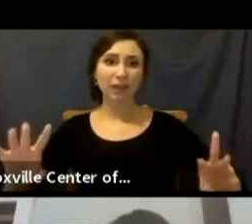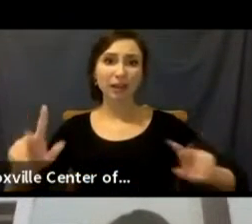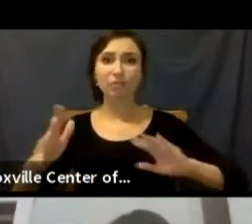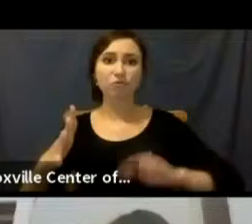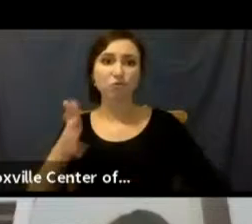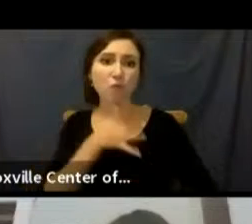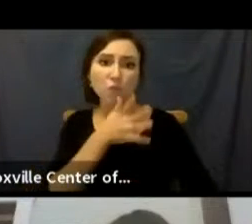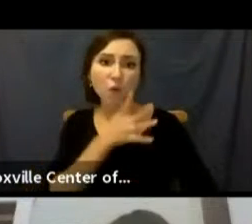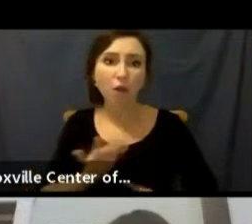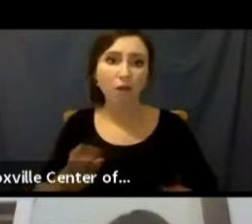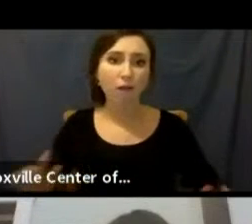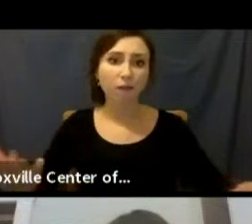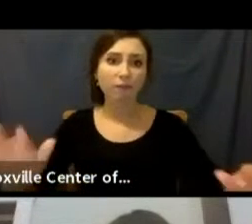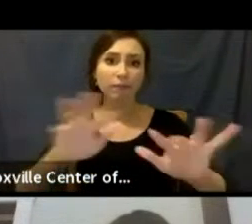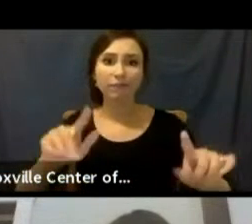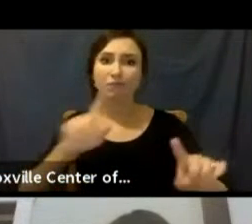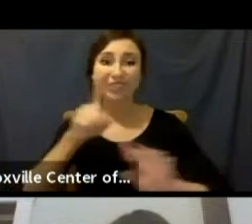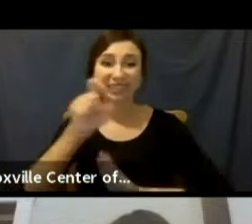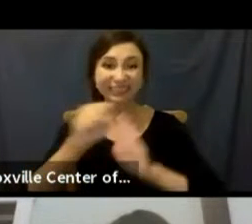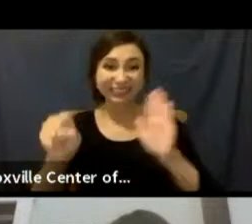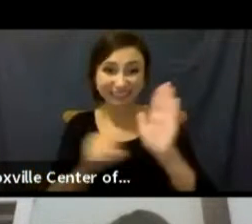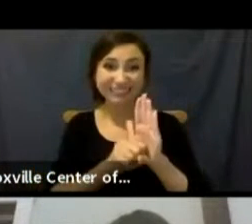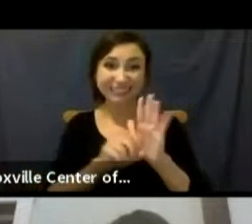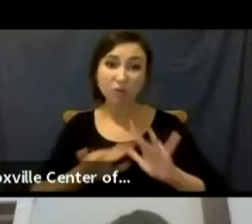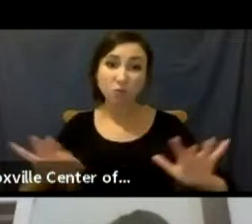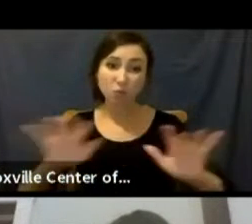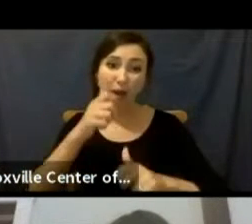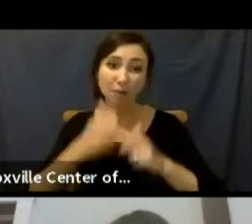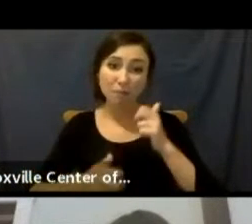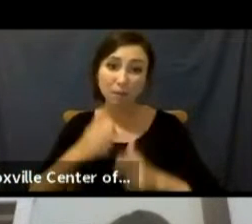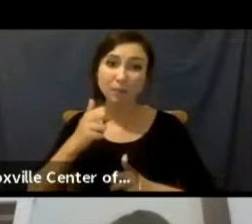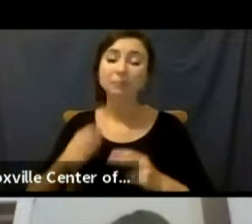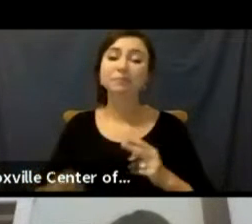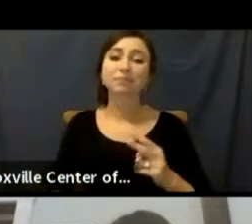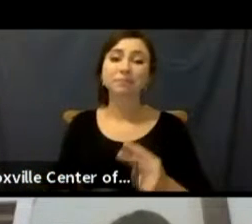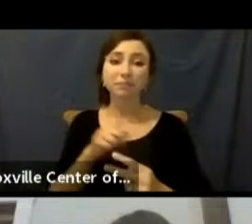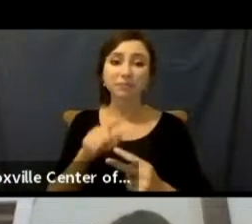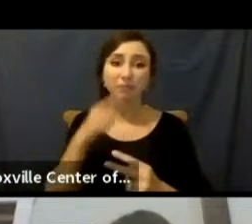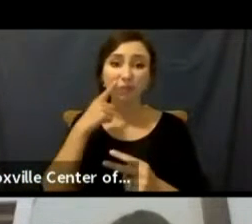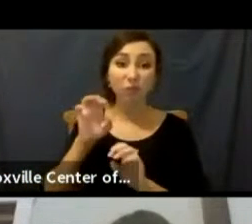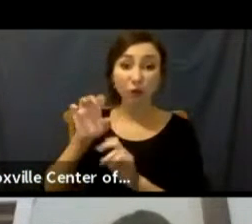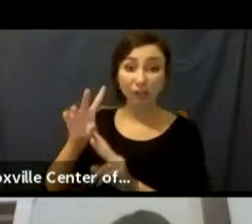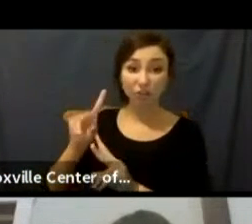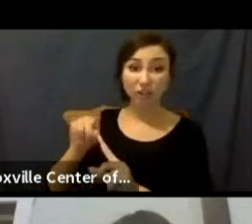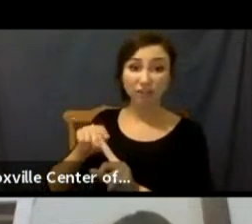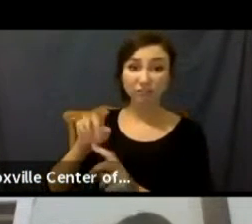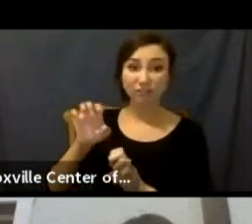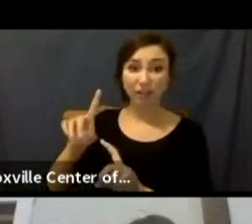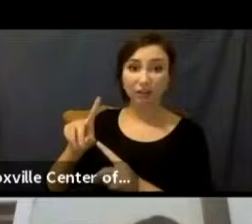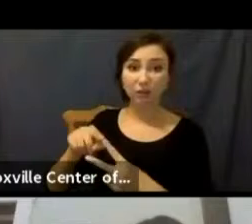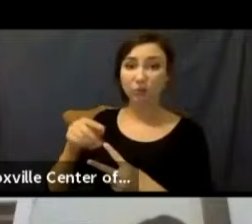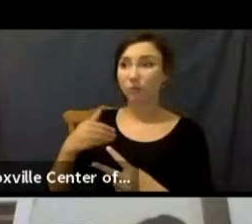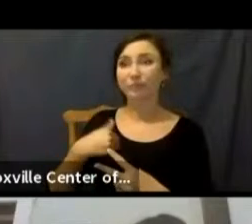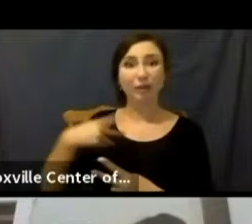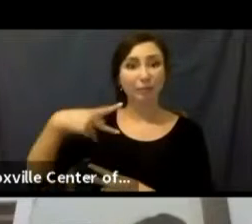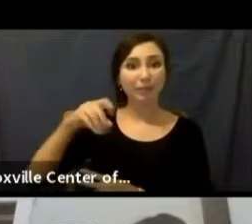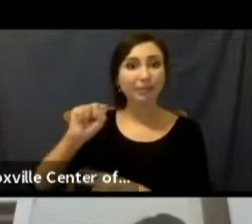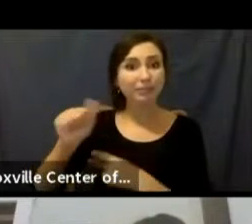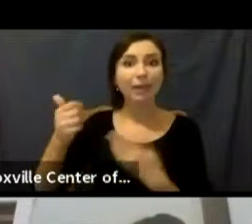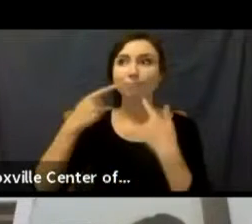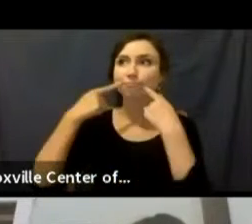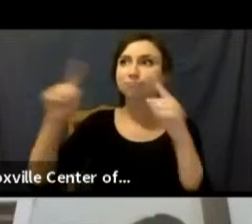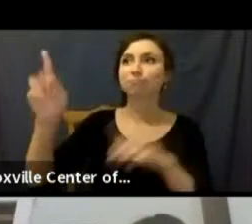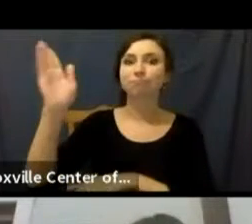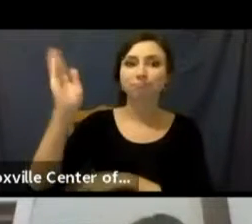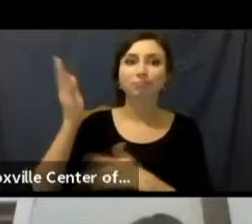that it's truly a statewide problem. In terms of education, I mean, there's a lot of PSAs out there. We hear them all the time. I think they're actually